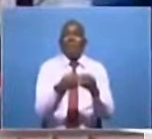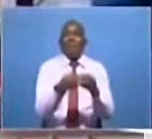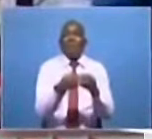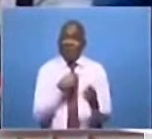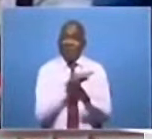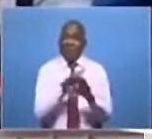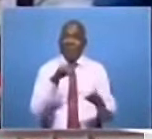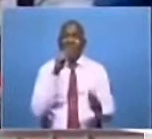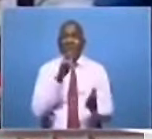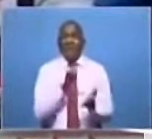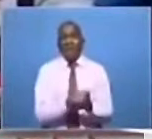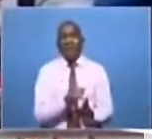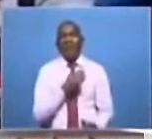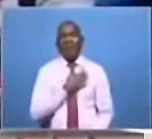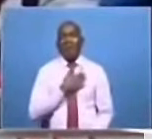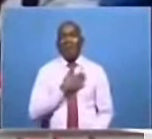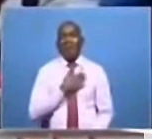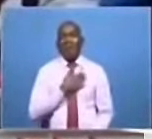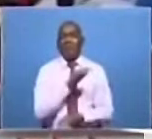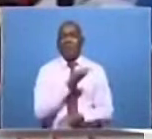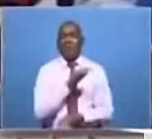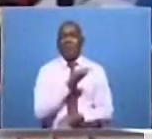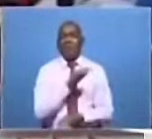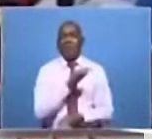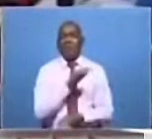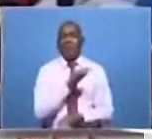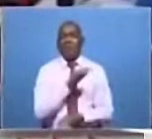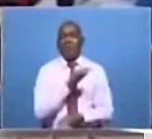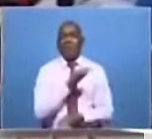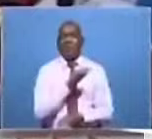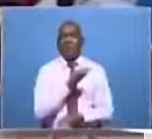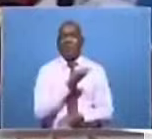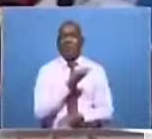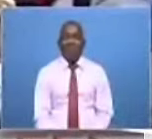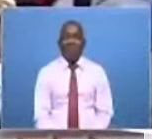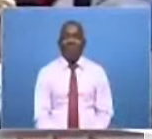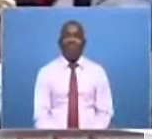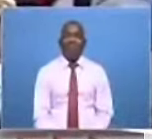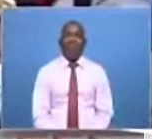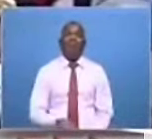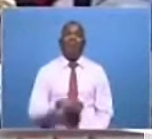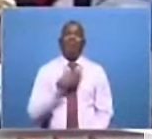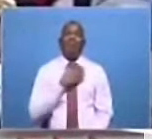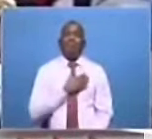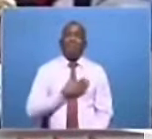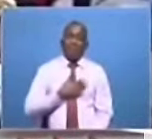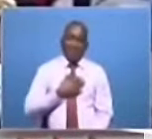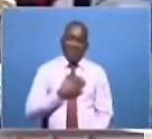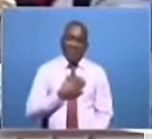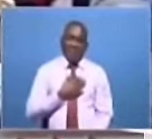lords, no, that is not, respectfully, that is not the case. The transcripts are very clear, respectfully.